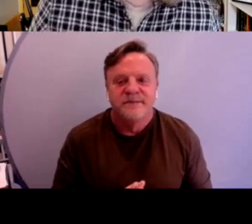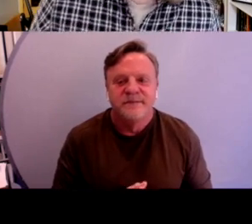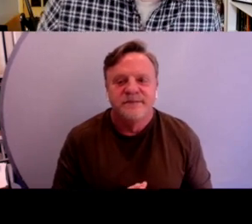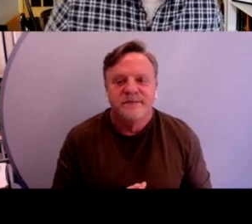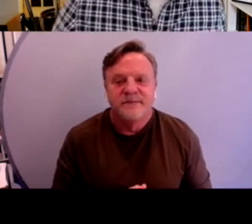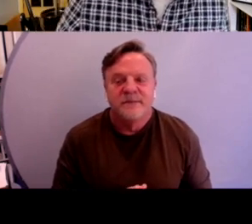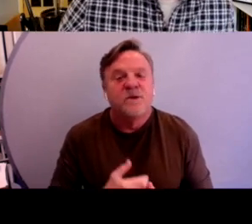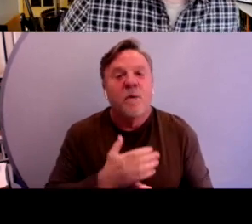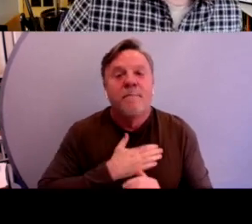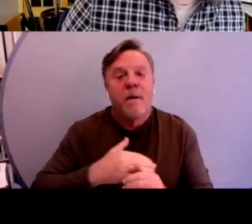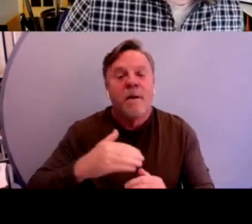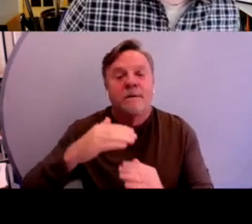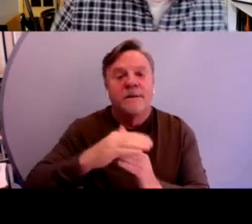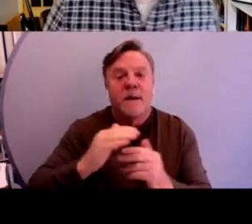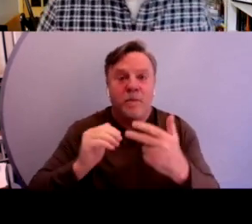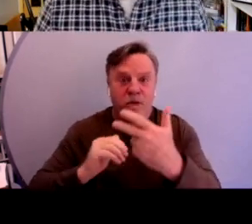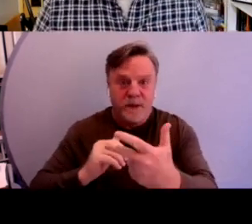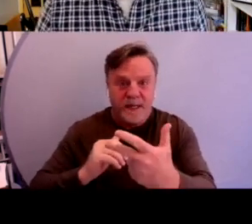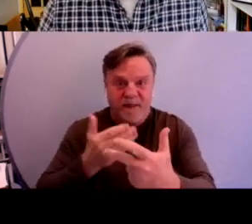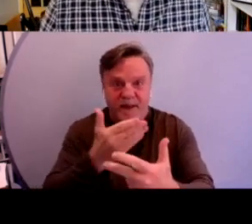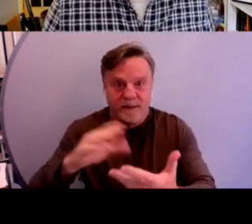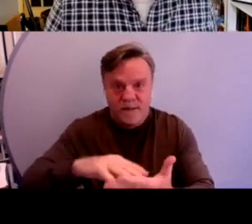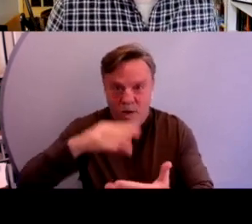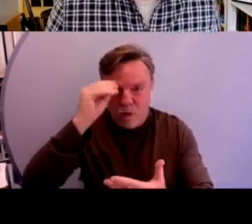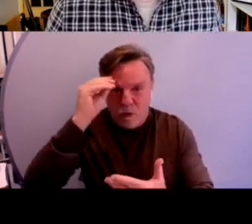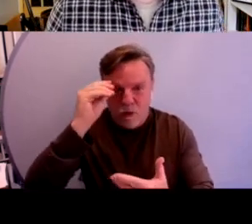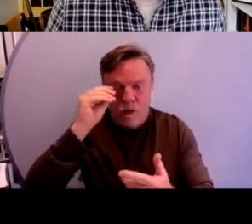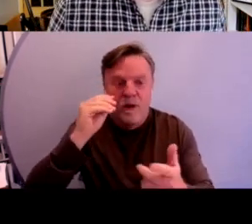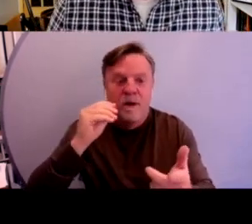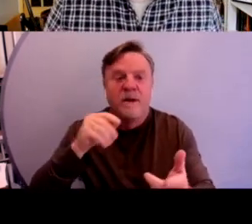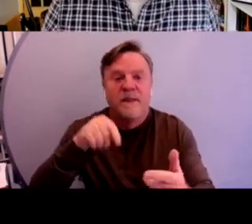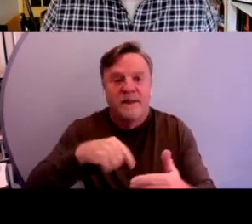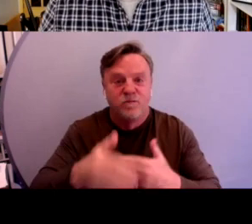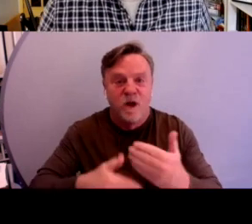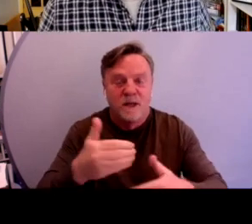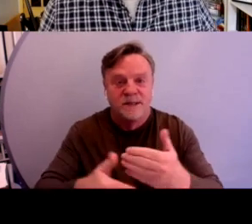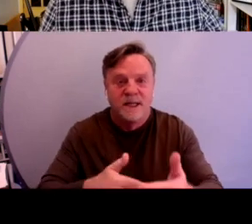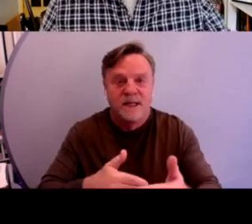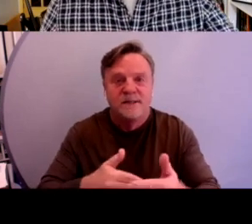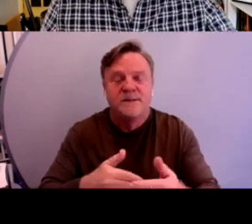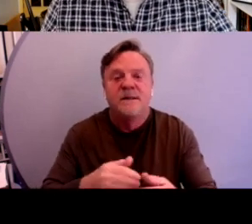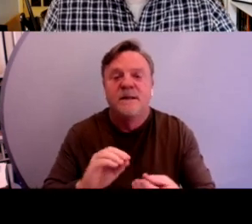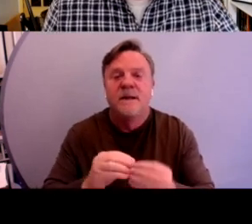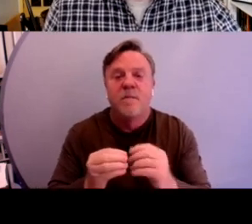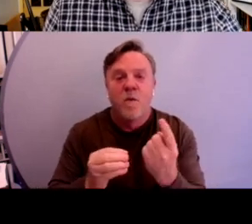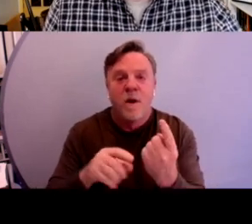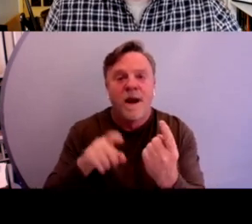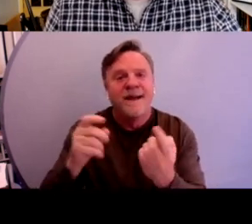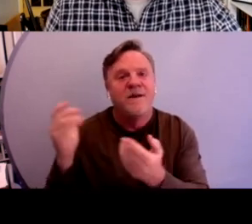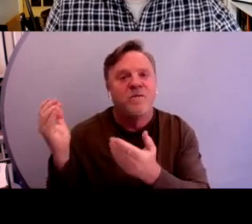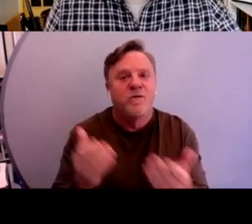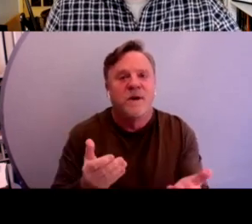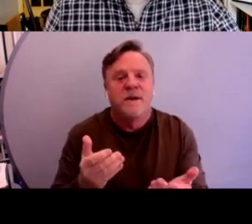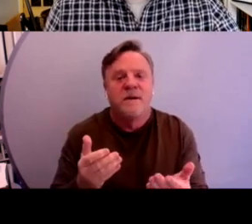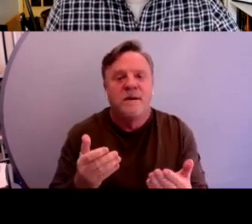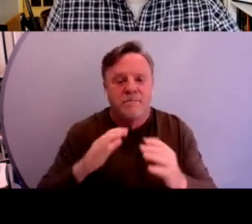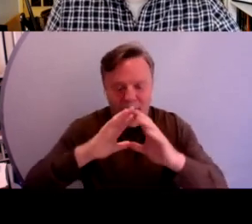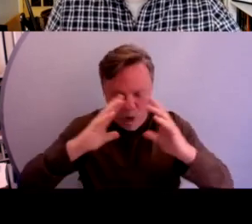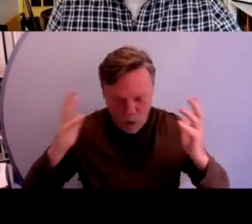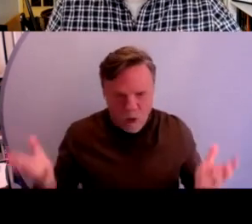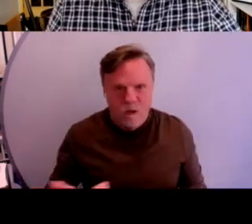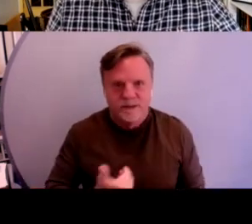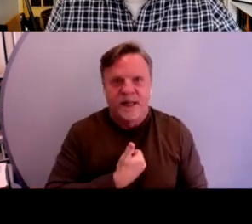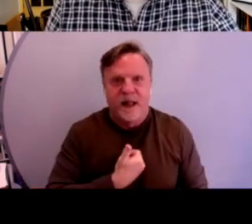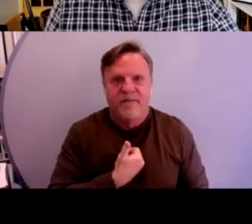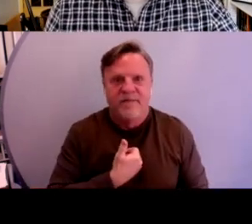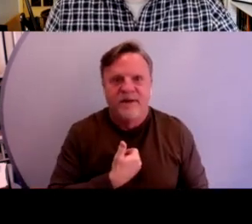So my top 3 takeaways that I kind of learned in this process was, number 1, I needed to bring my whole self to this experience. I